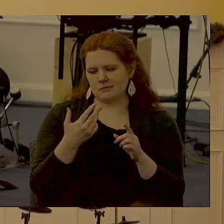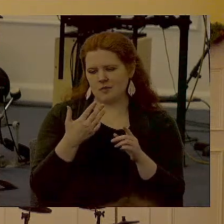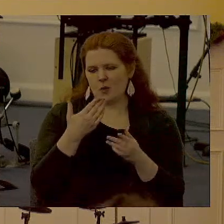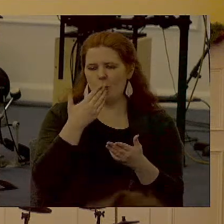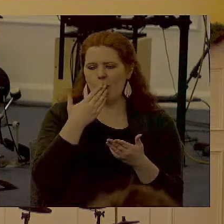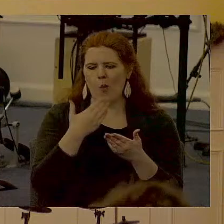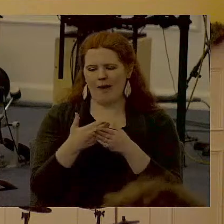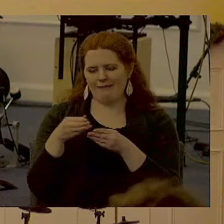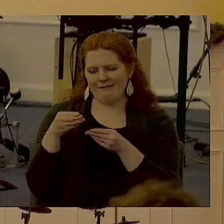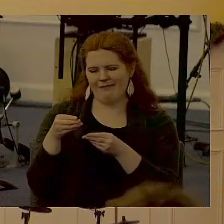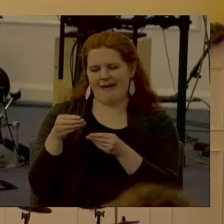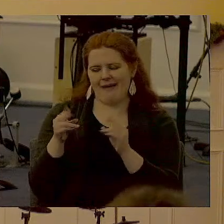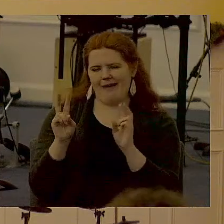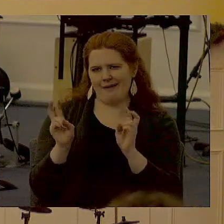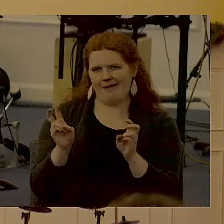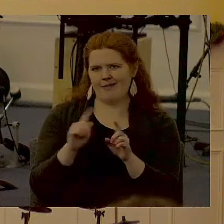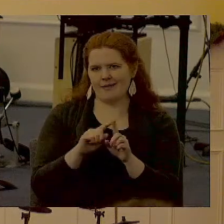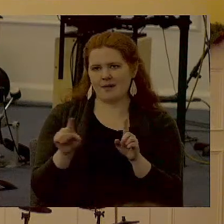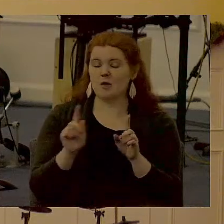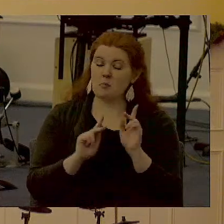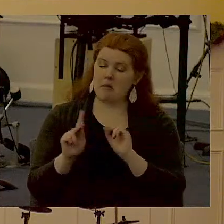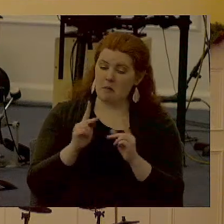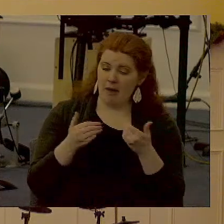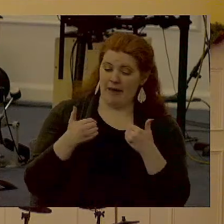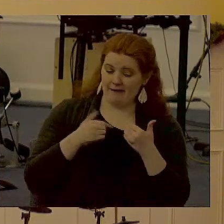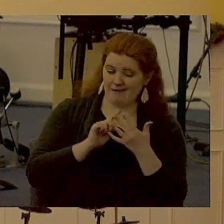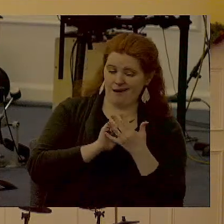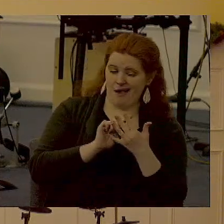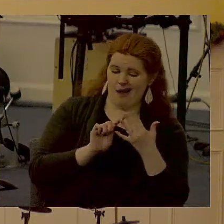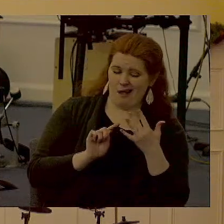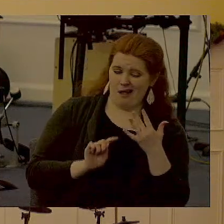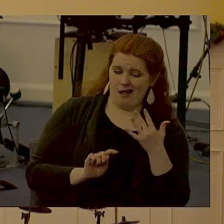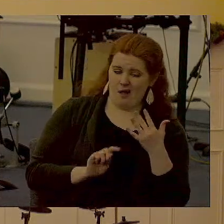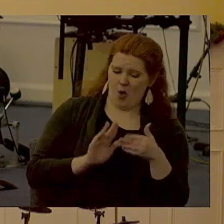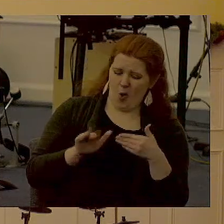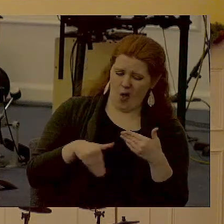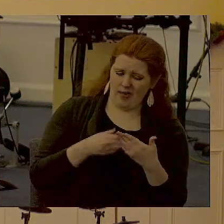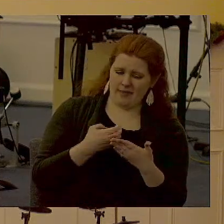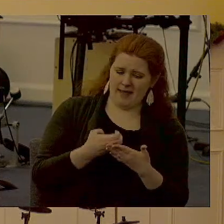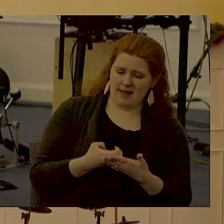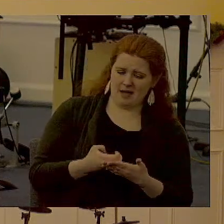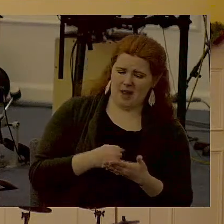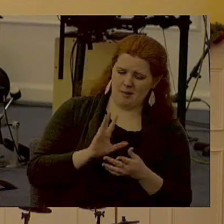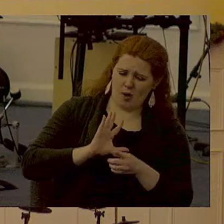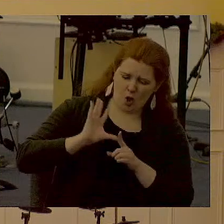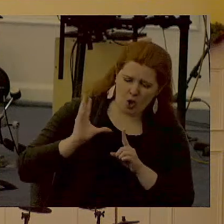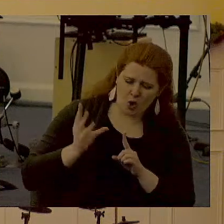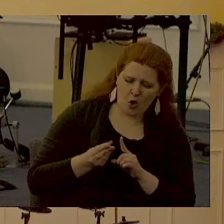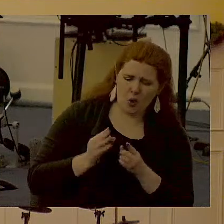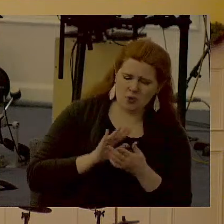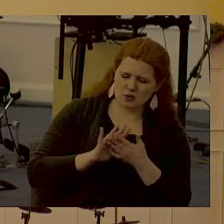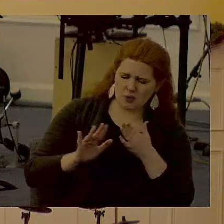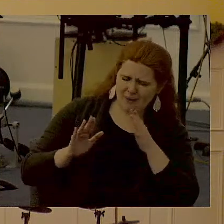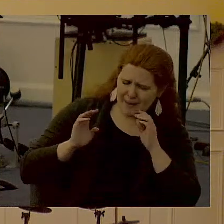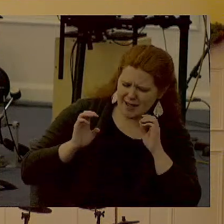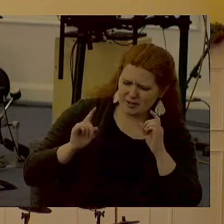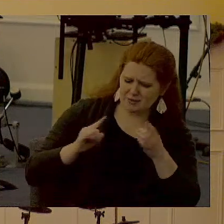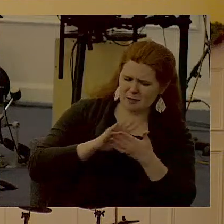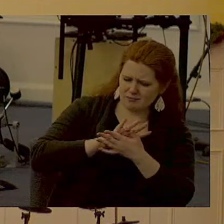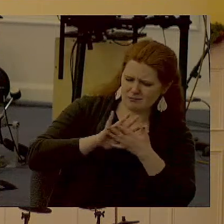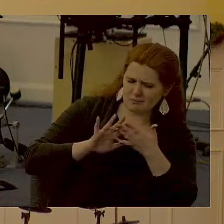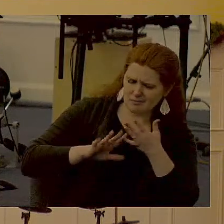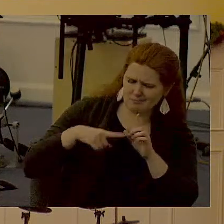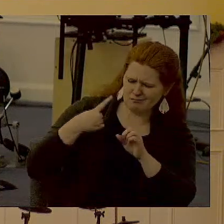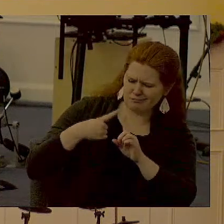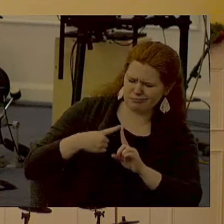well-fed. That people who had all of the economic and cultural and educational attainment you